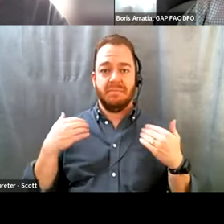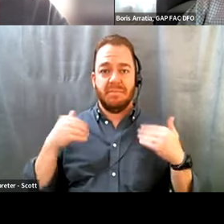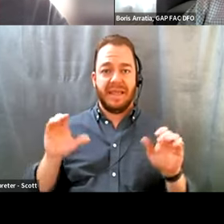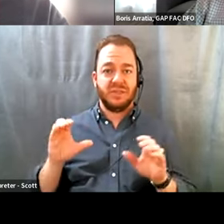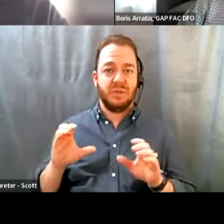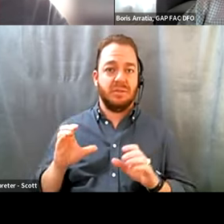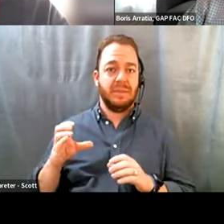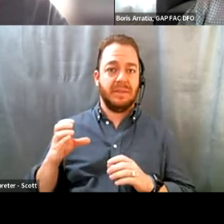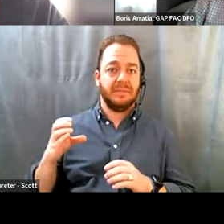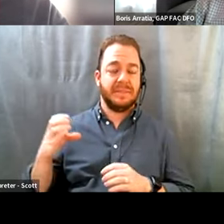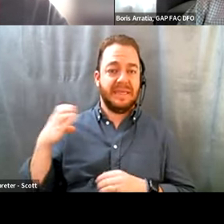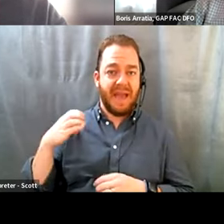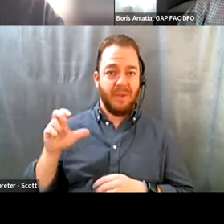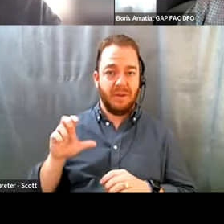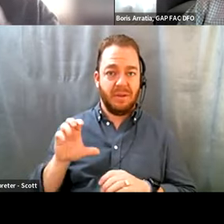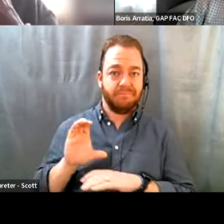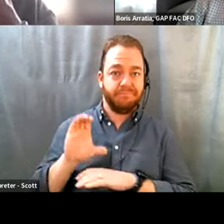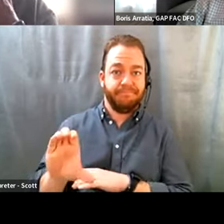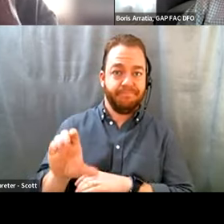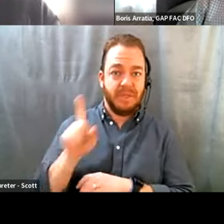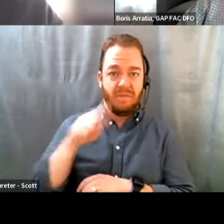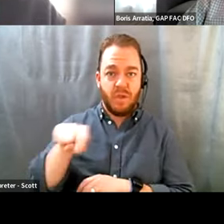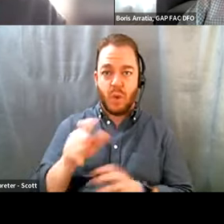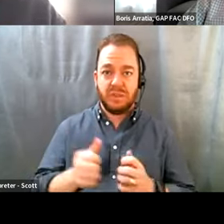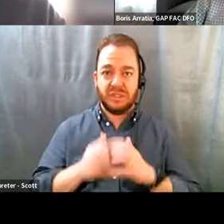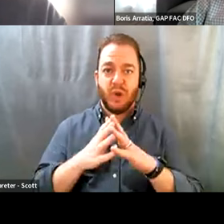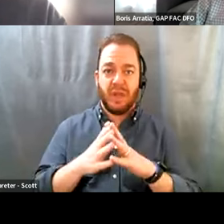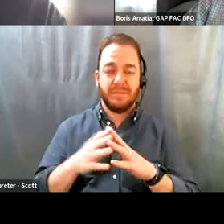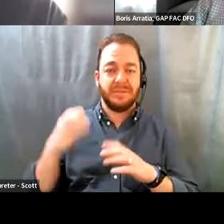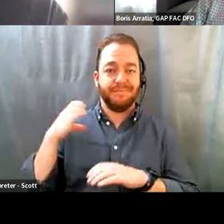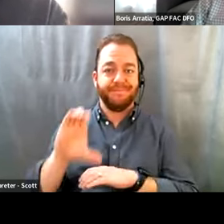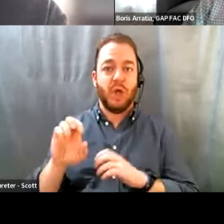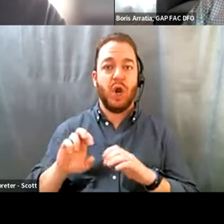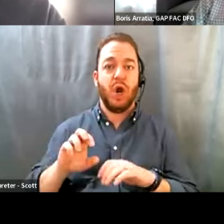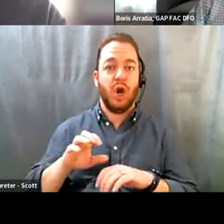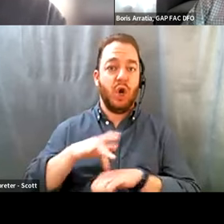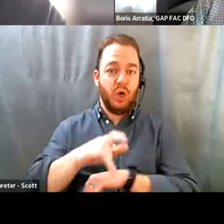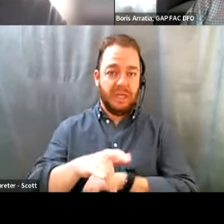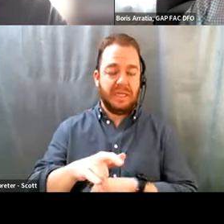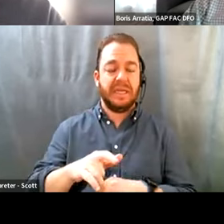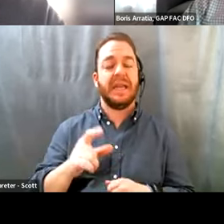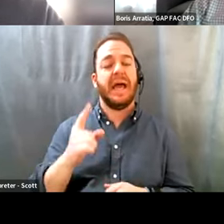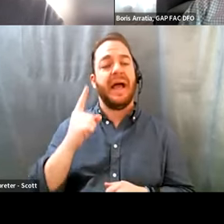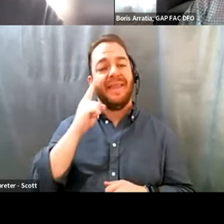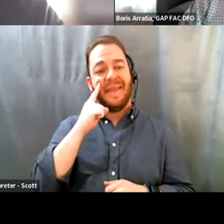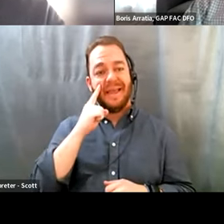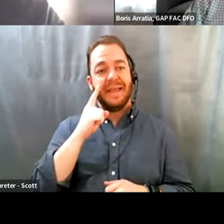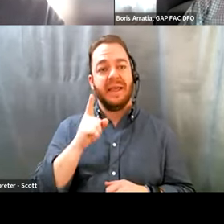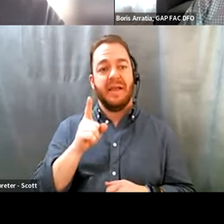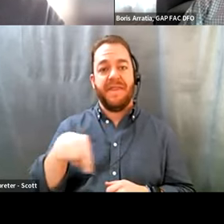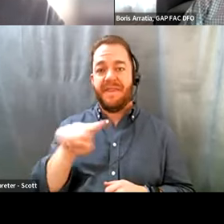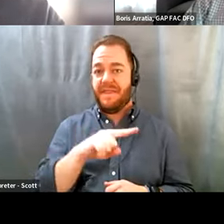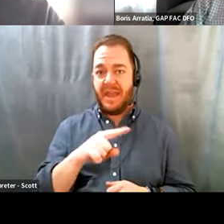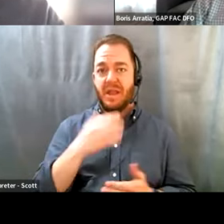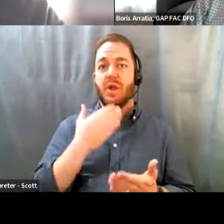these startups. They're usually deployed when they're relatively early. And I think that if they